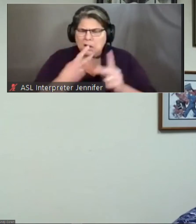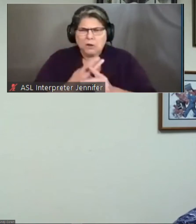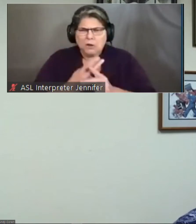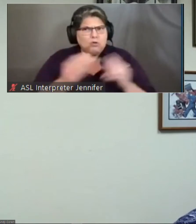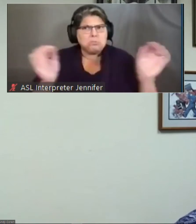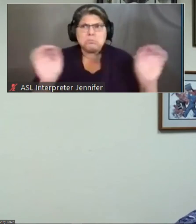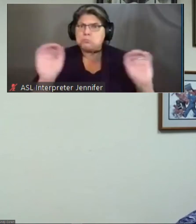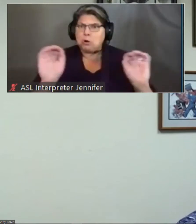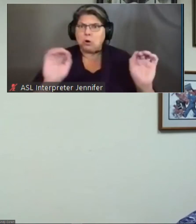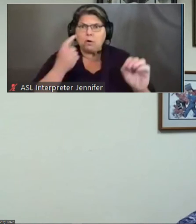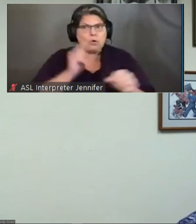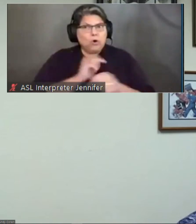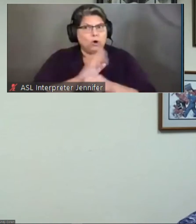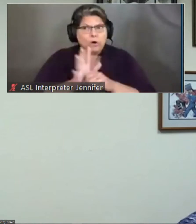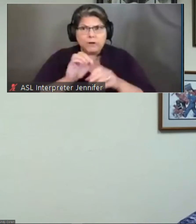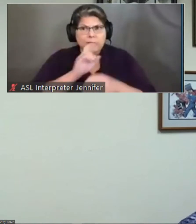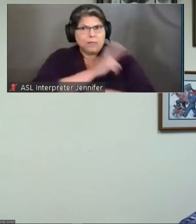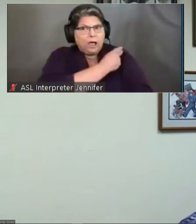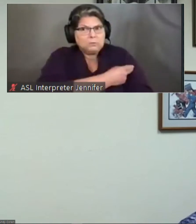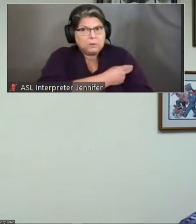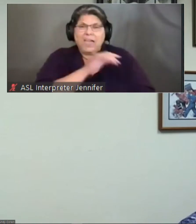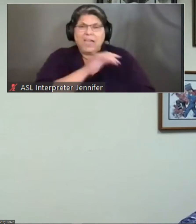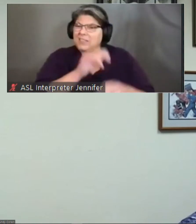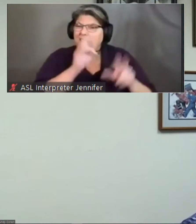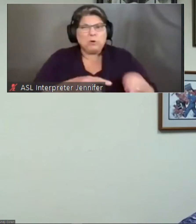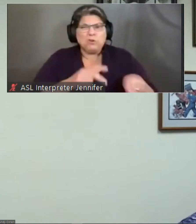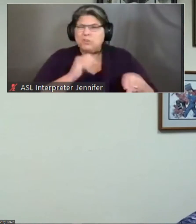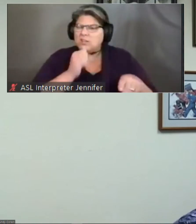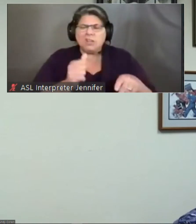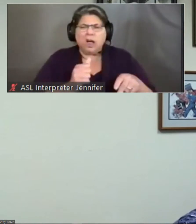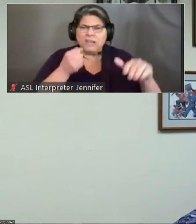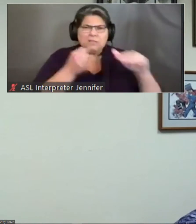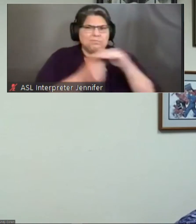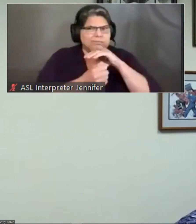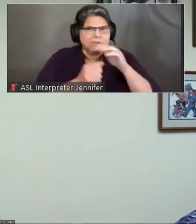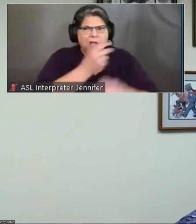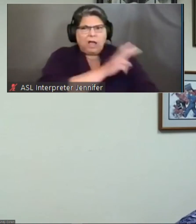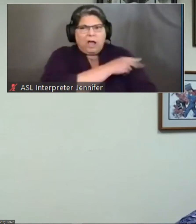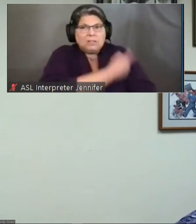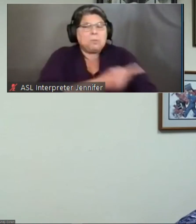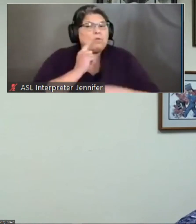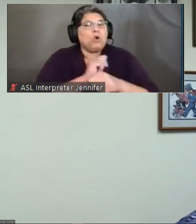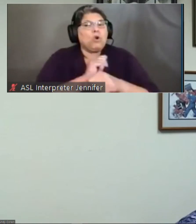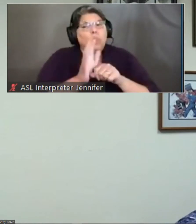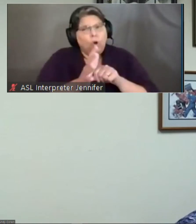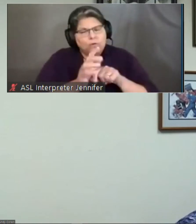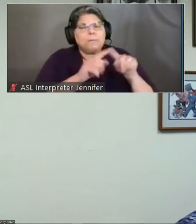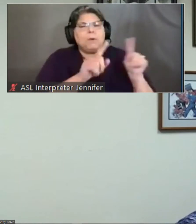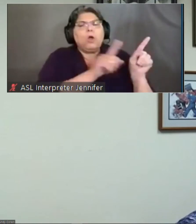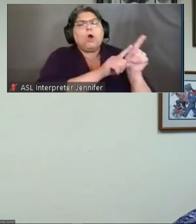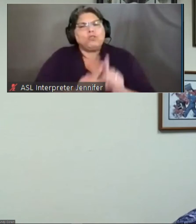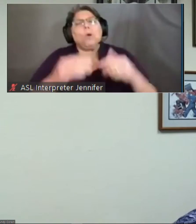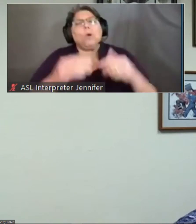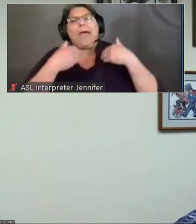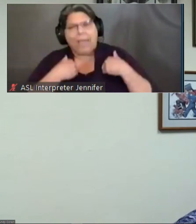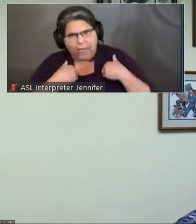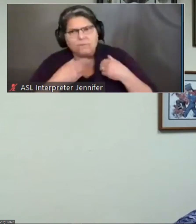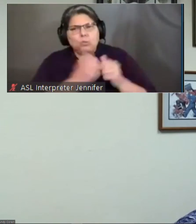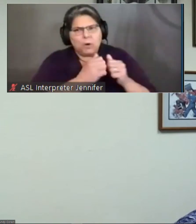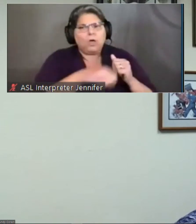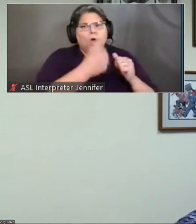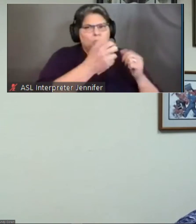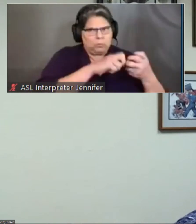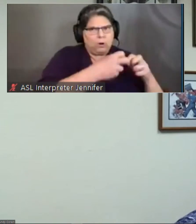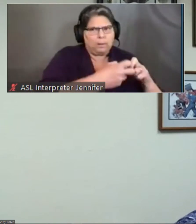county, and that person is not hospitalized primarily for COVID, but COVID is an incidental finding. There are